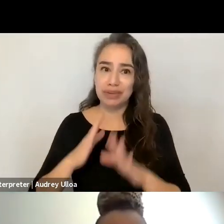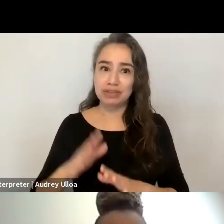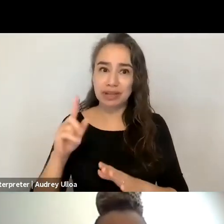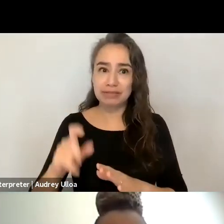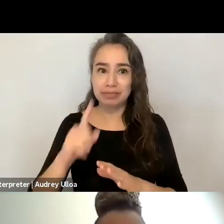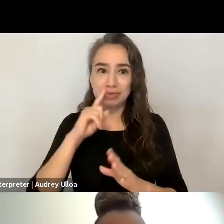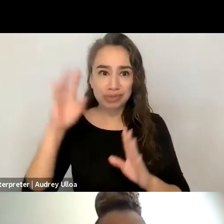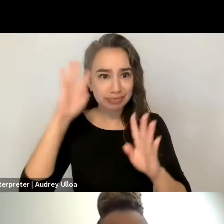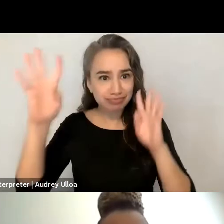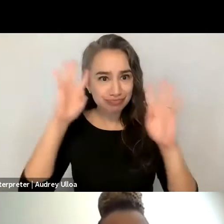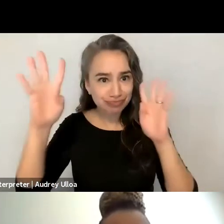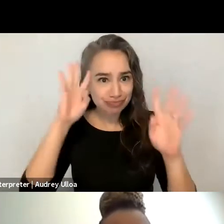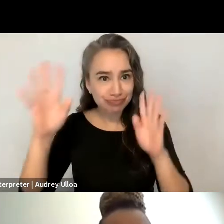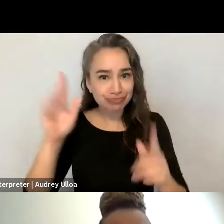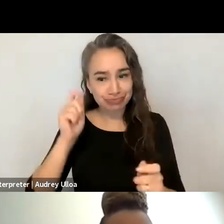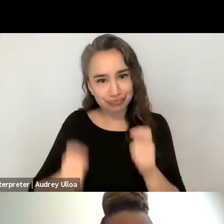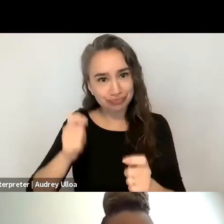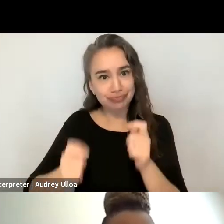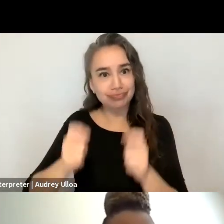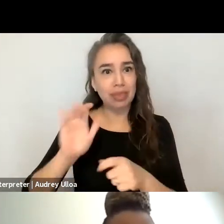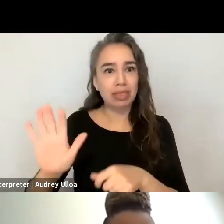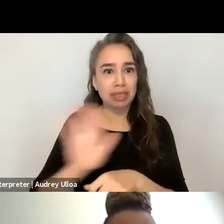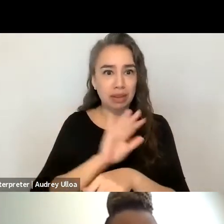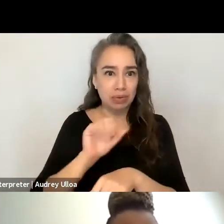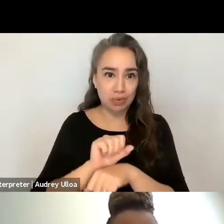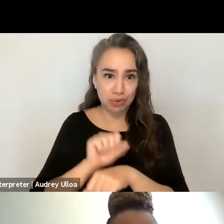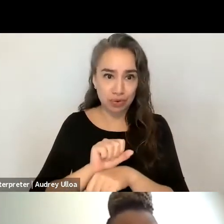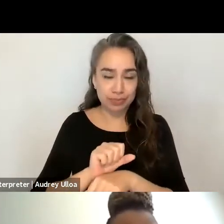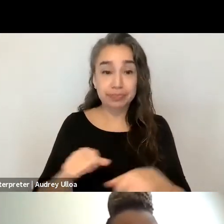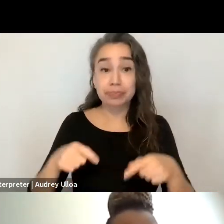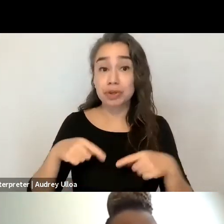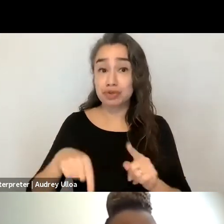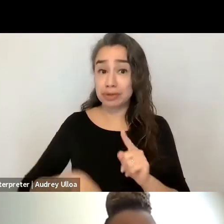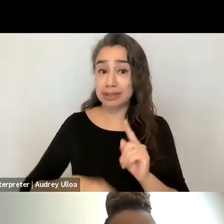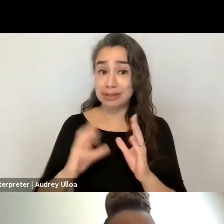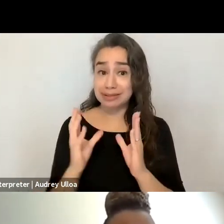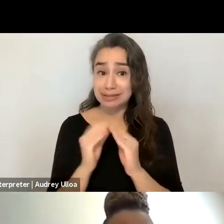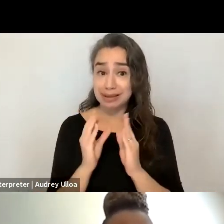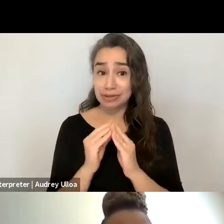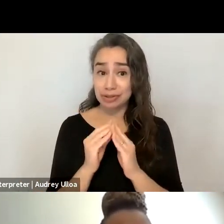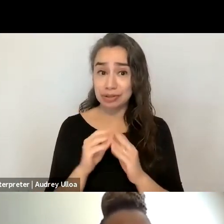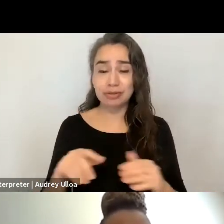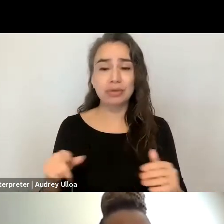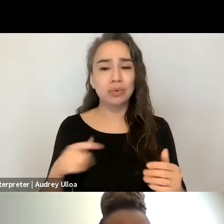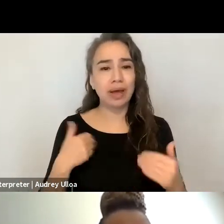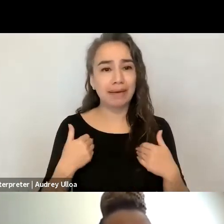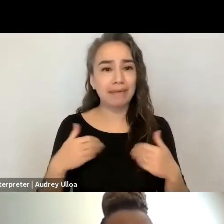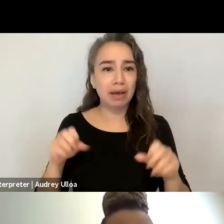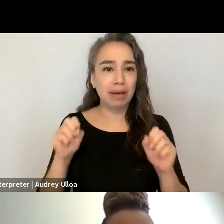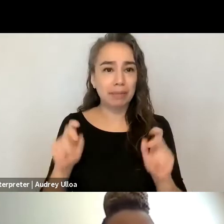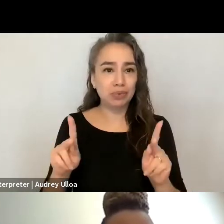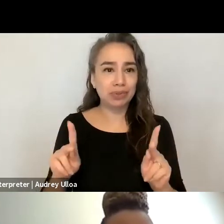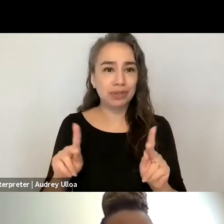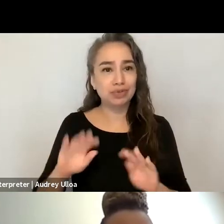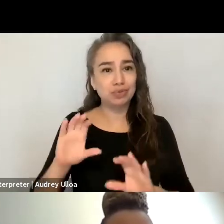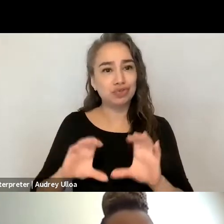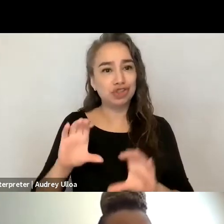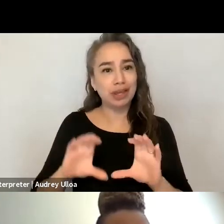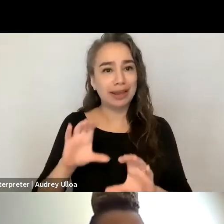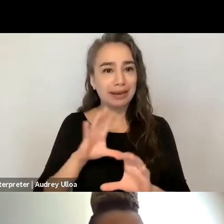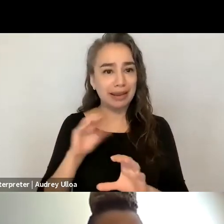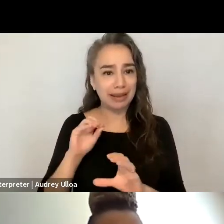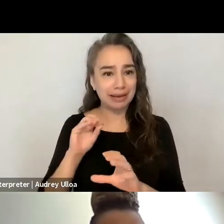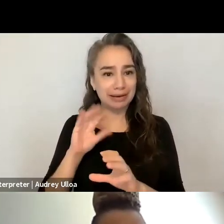how they do their work. And so during this session, you will have an opportunity to chat and engage